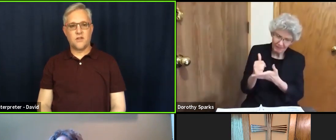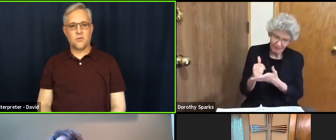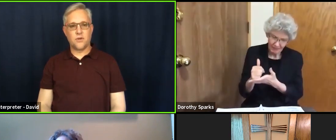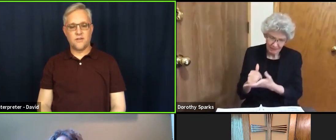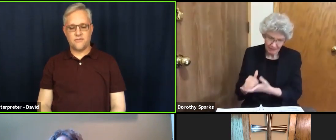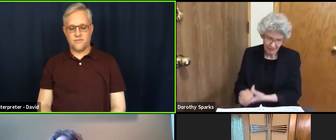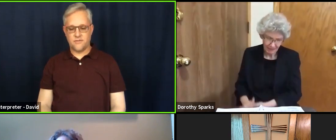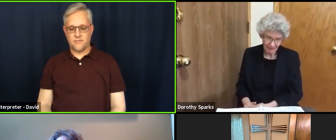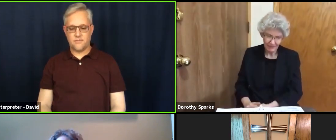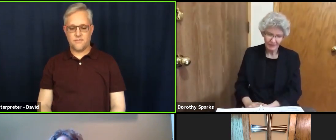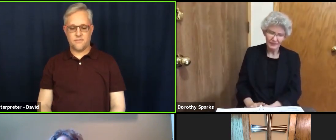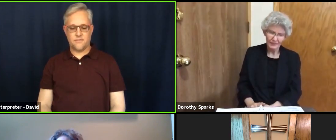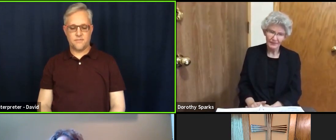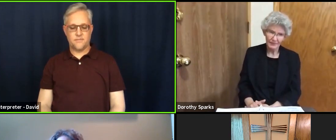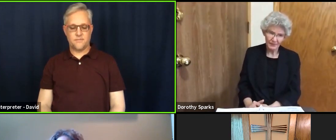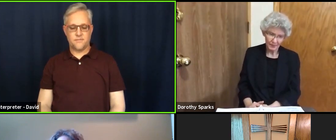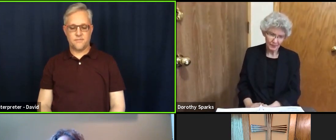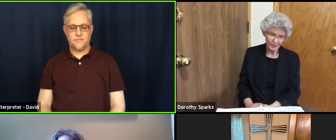suffering, grief.